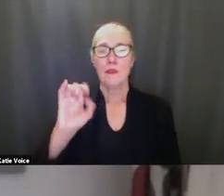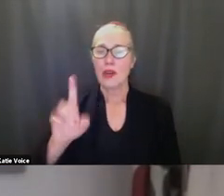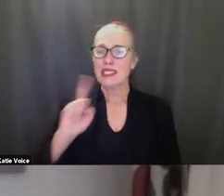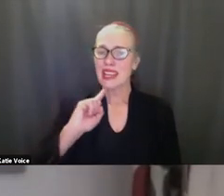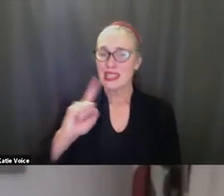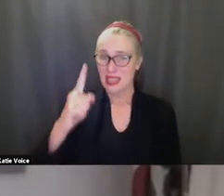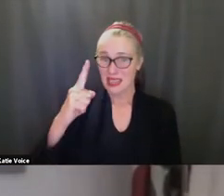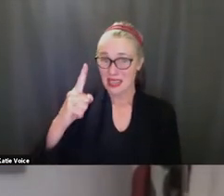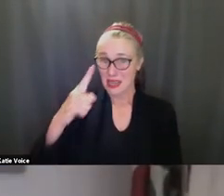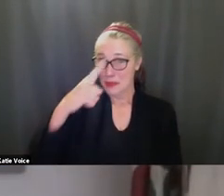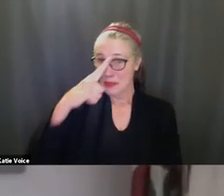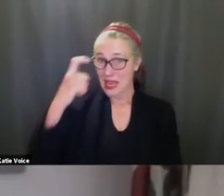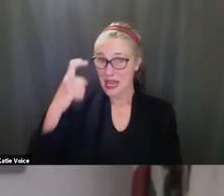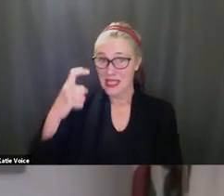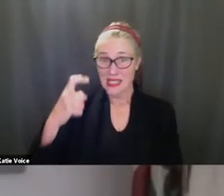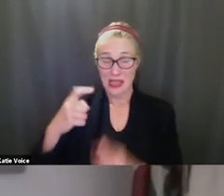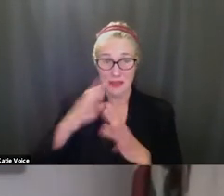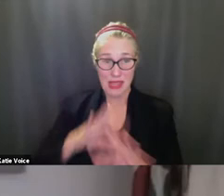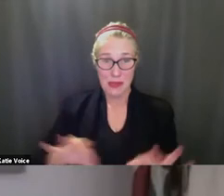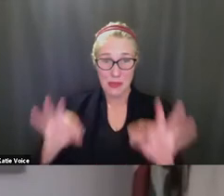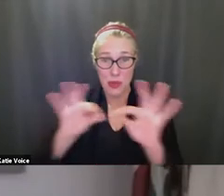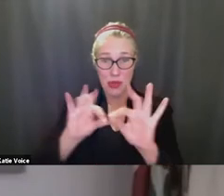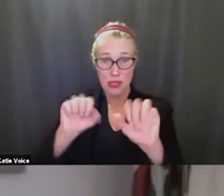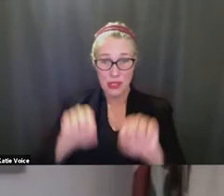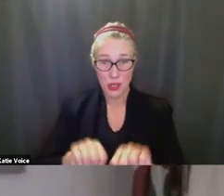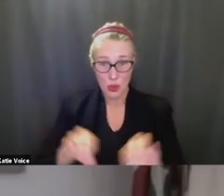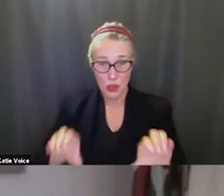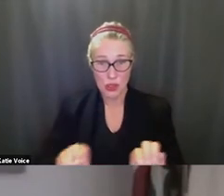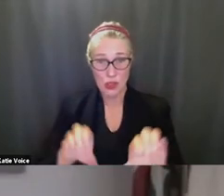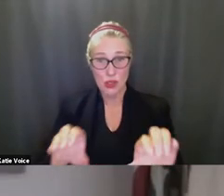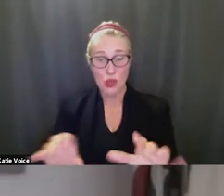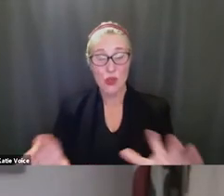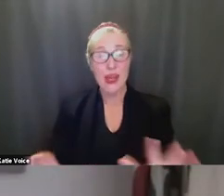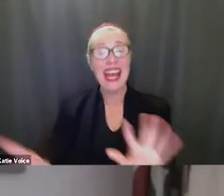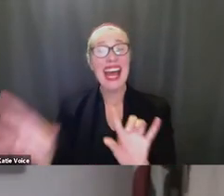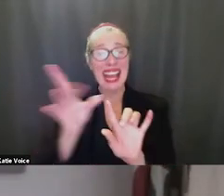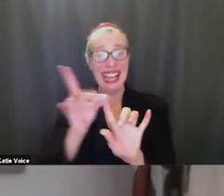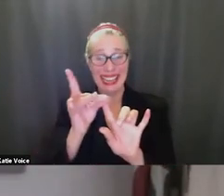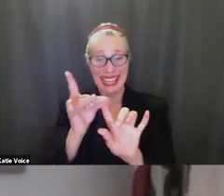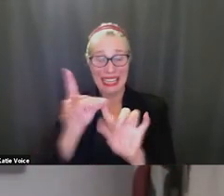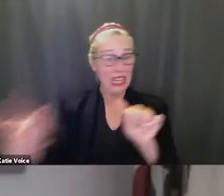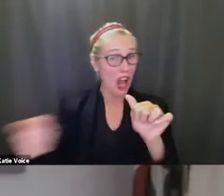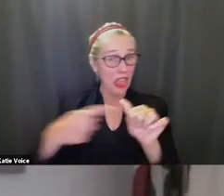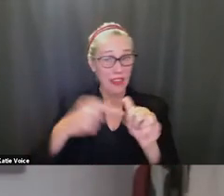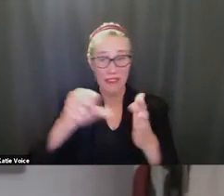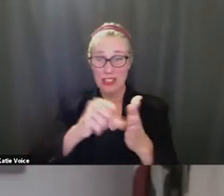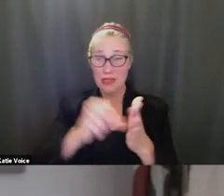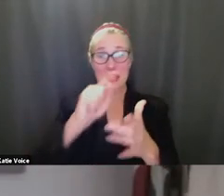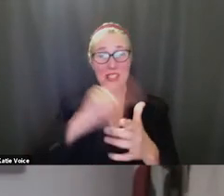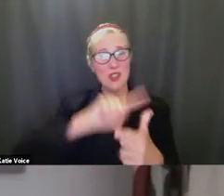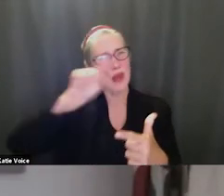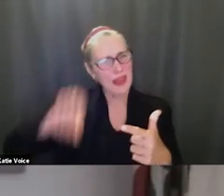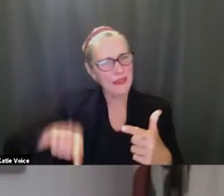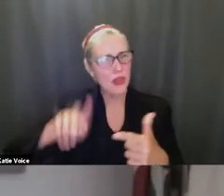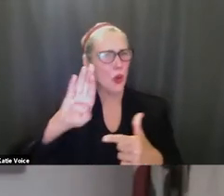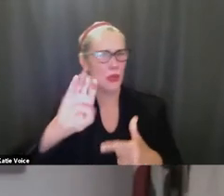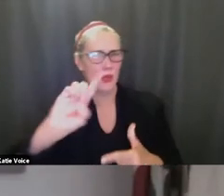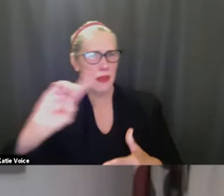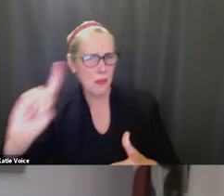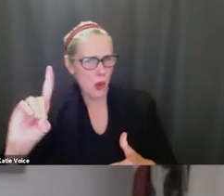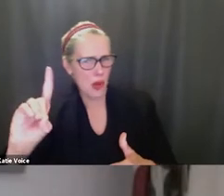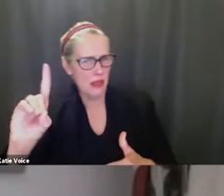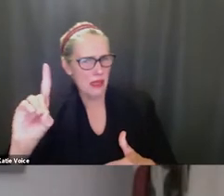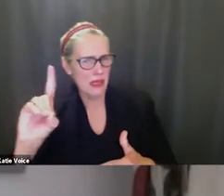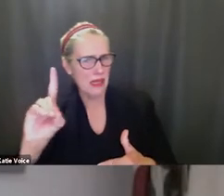first page you wouldn't have you could do some sort of a click link so that you don't have to go to the board in particular it might not be